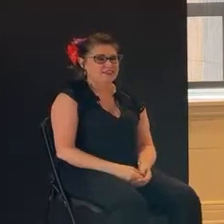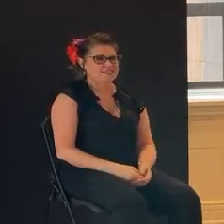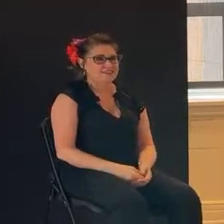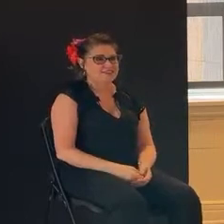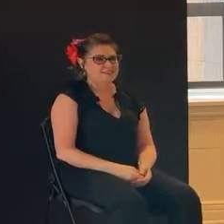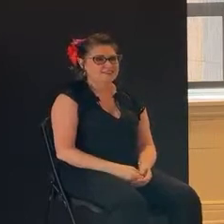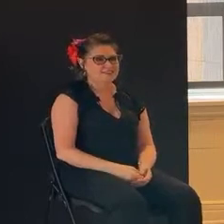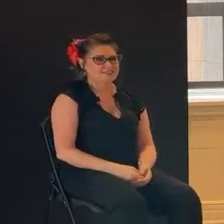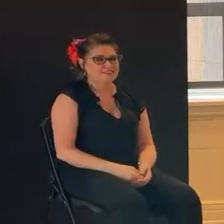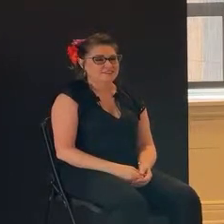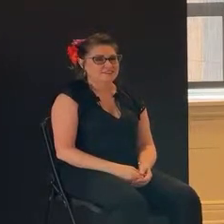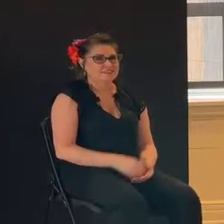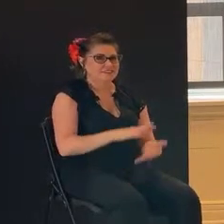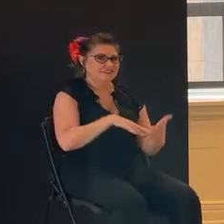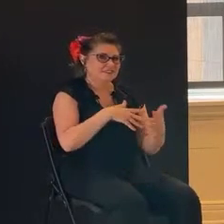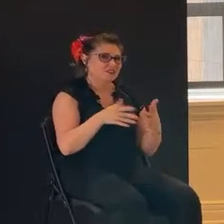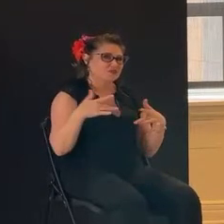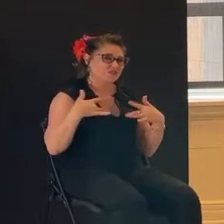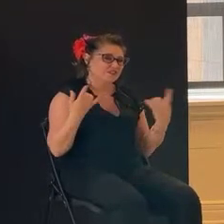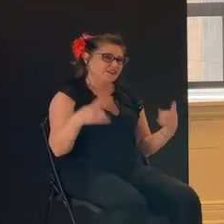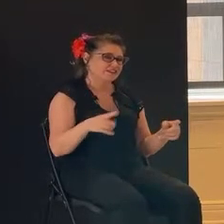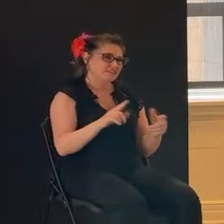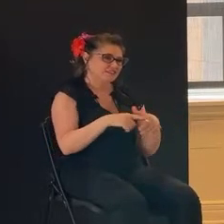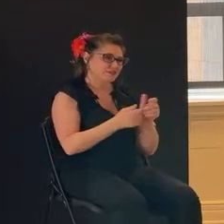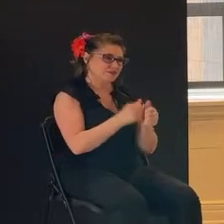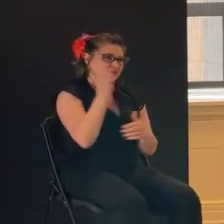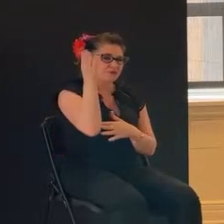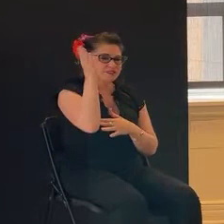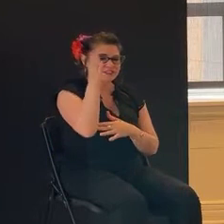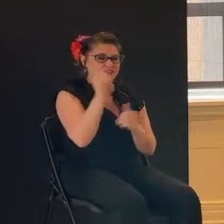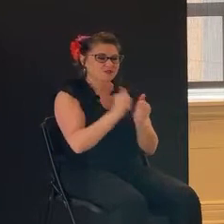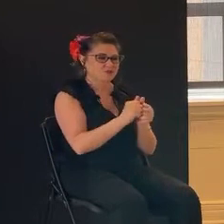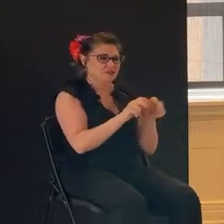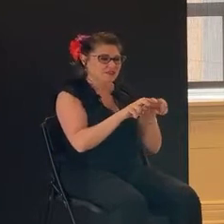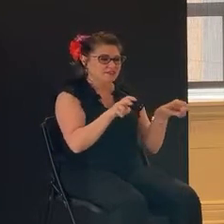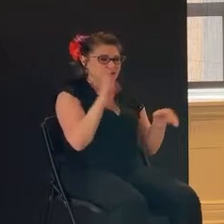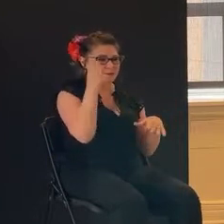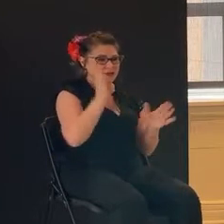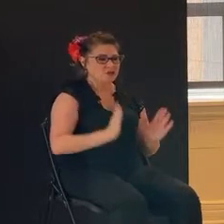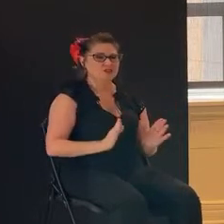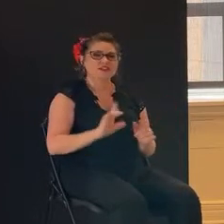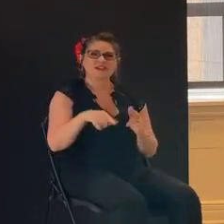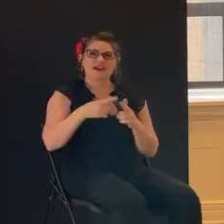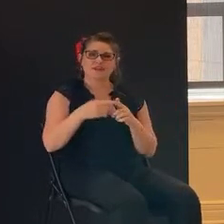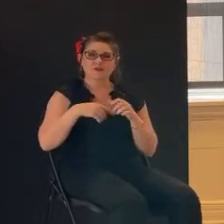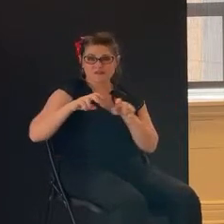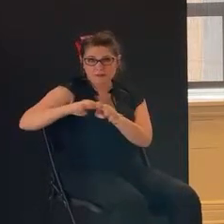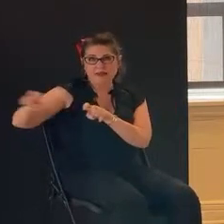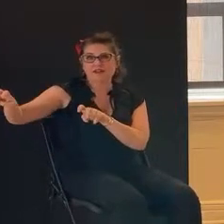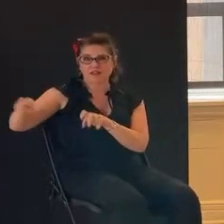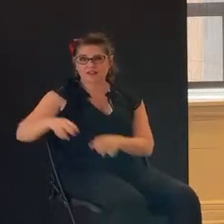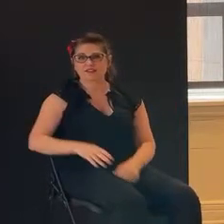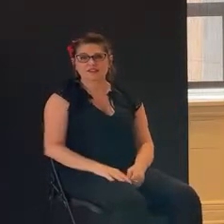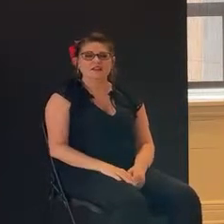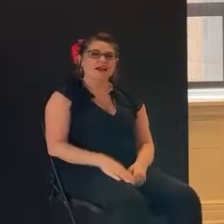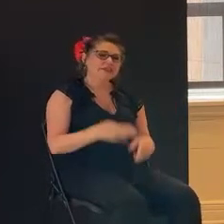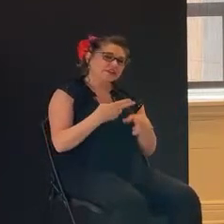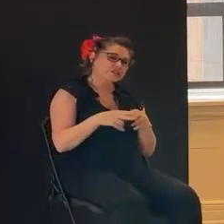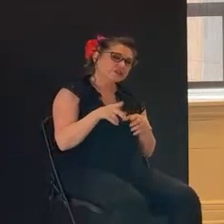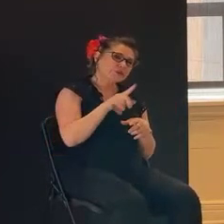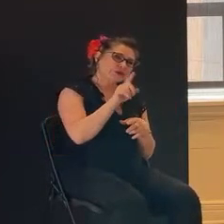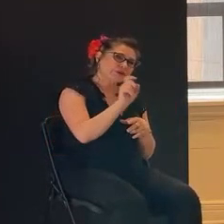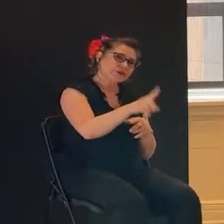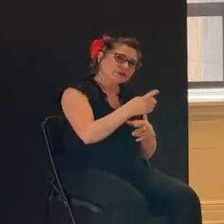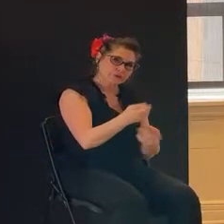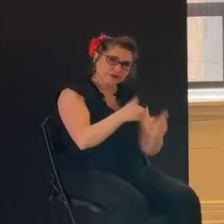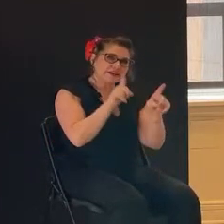a little schedule of events. We're going to start with some presentations by our lovely speakers, then go into a little panel, a short audience Q&A, and then there will be a